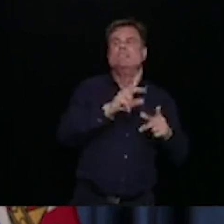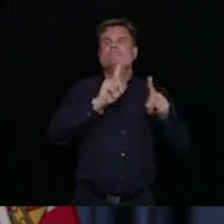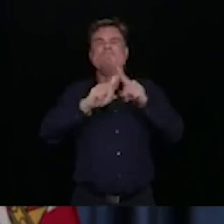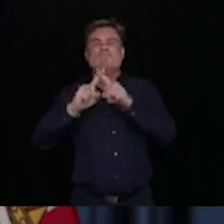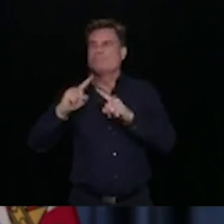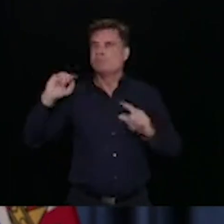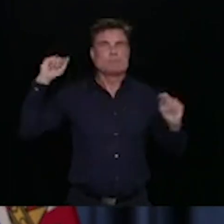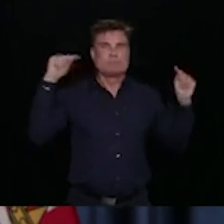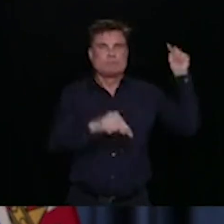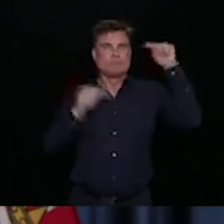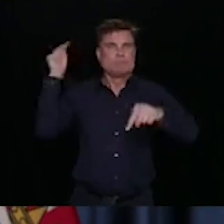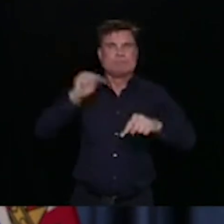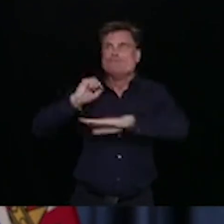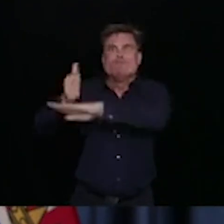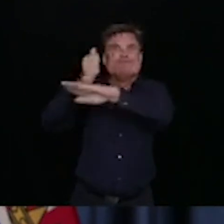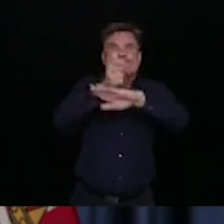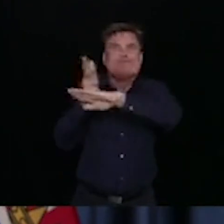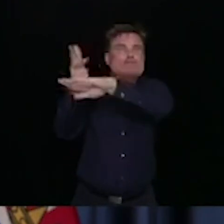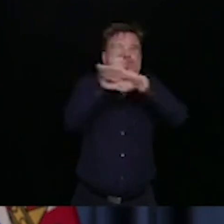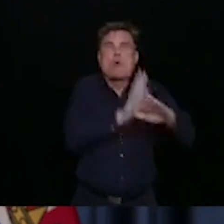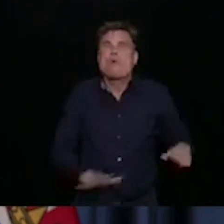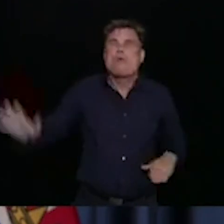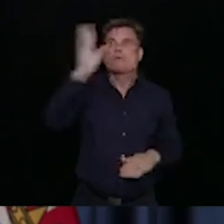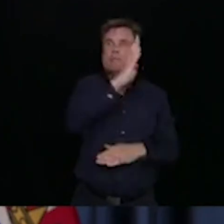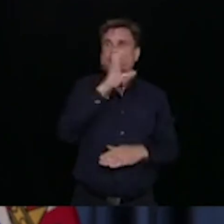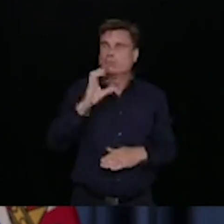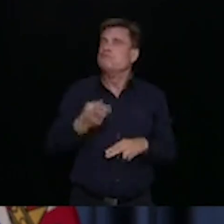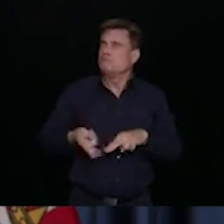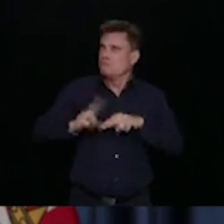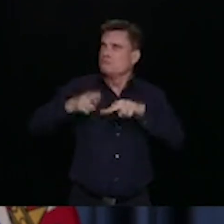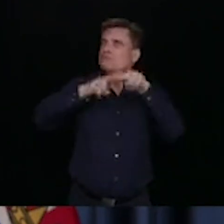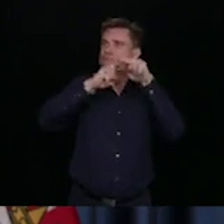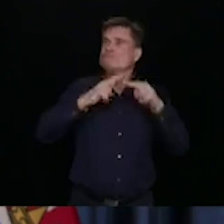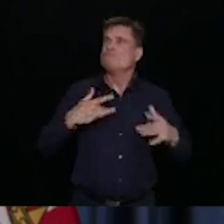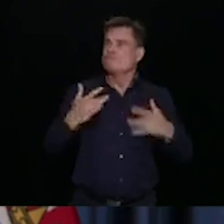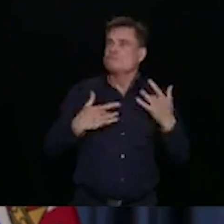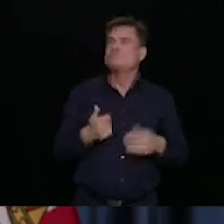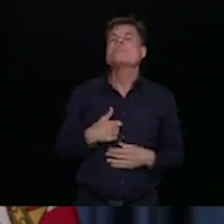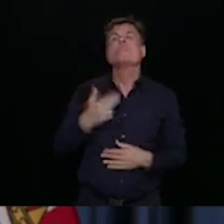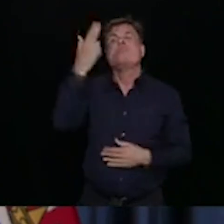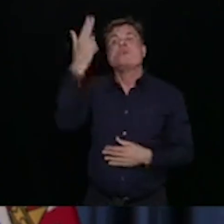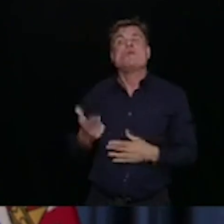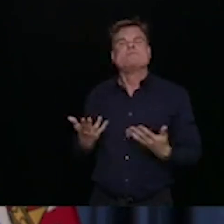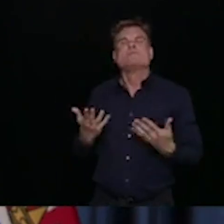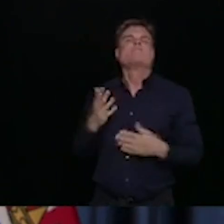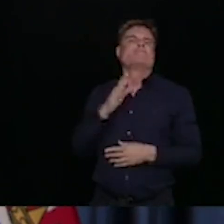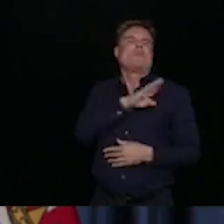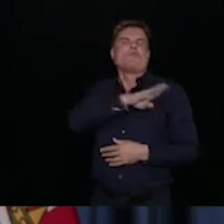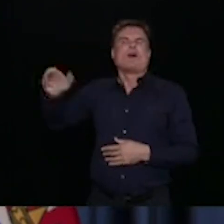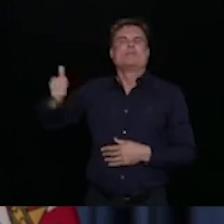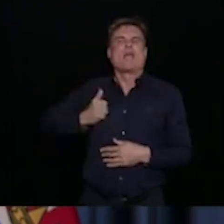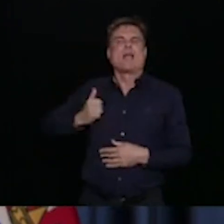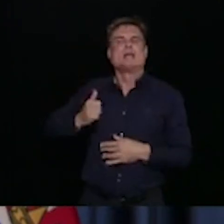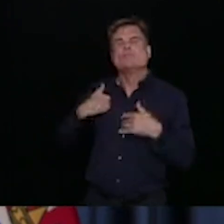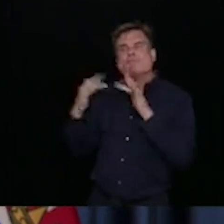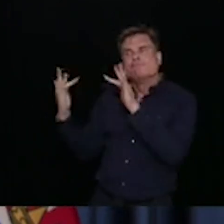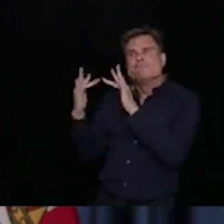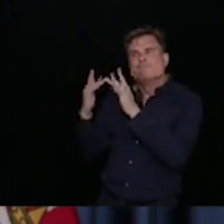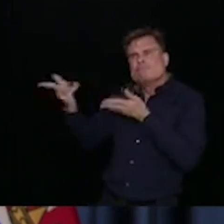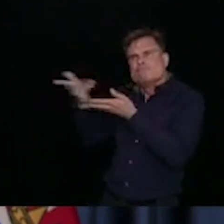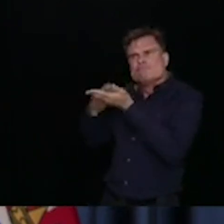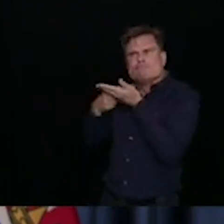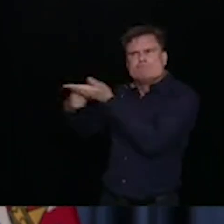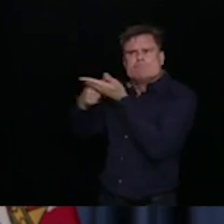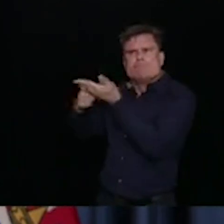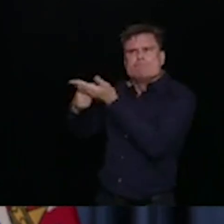end of the summer. Every Thursday, I meet with premiers across the country, and we talk about the issues that are challenging for us collectively.